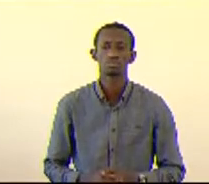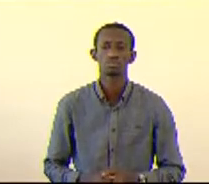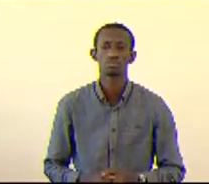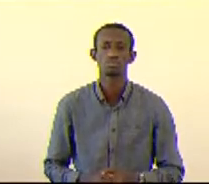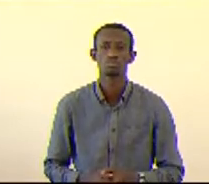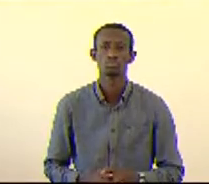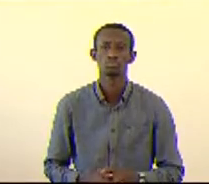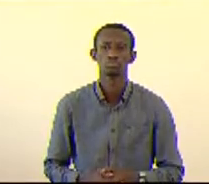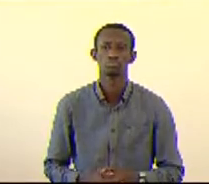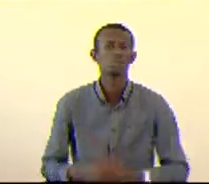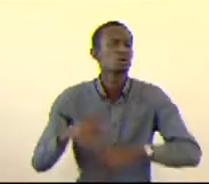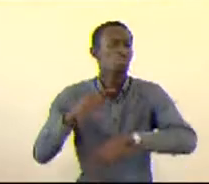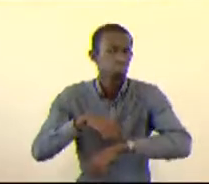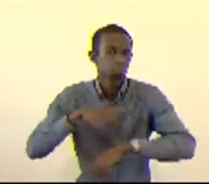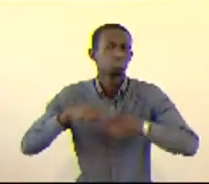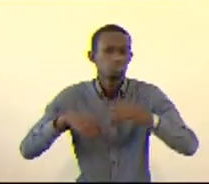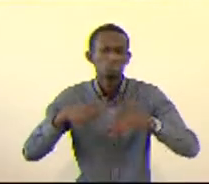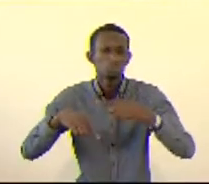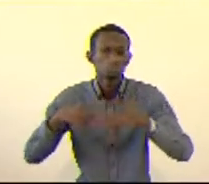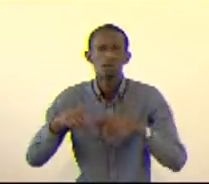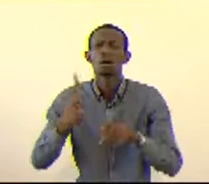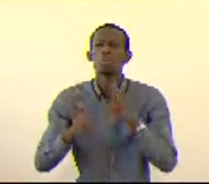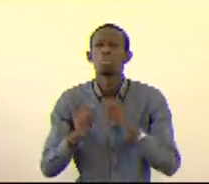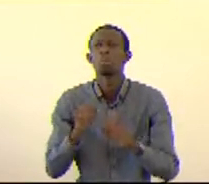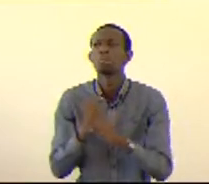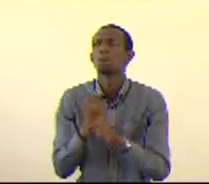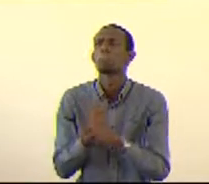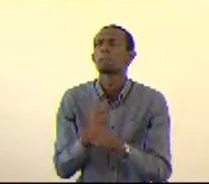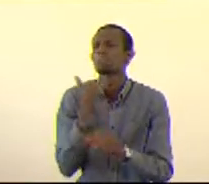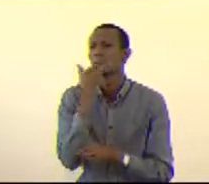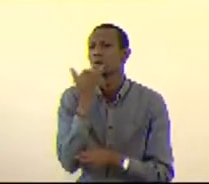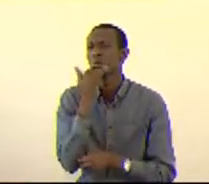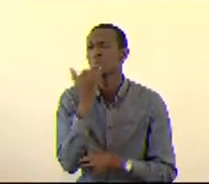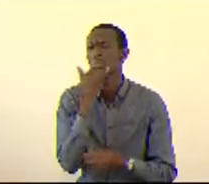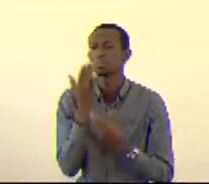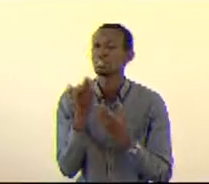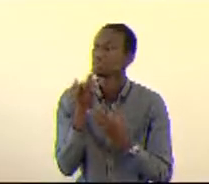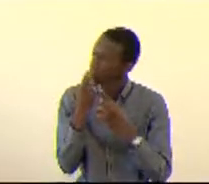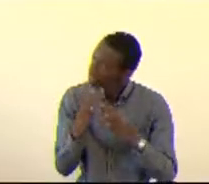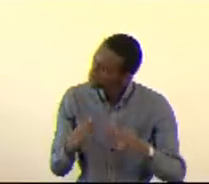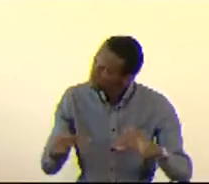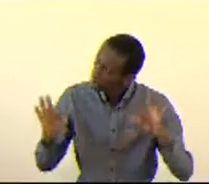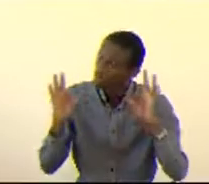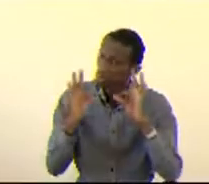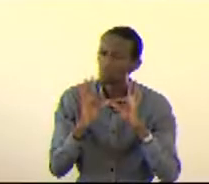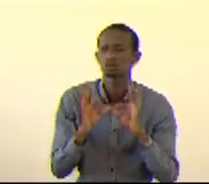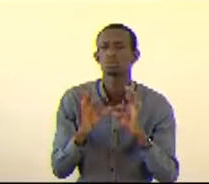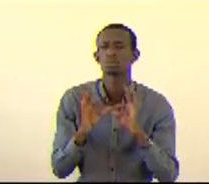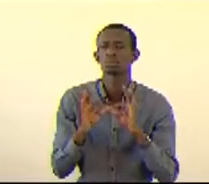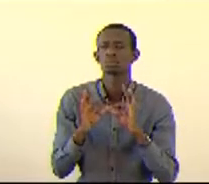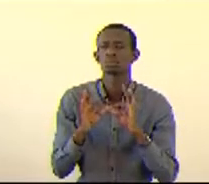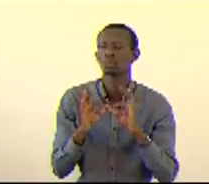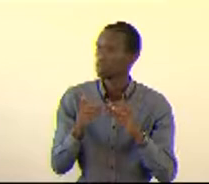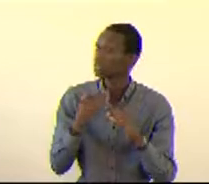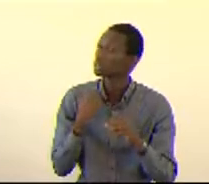draw this graph wrongly. They sketch it wrongly. And this is very important. That is what I